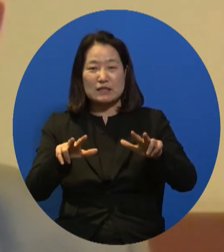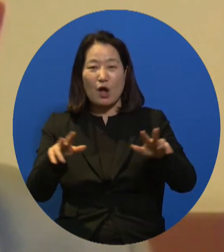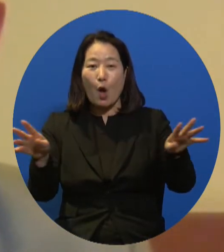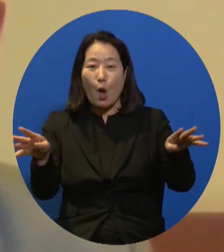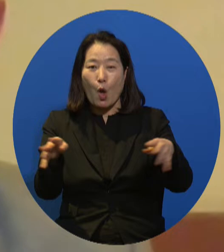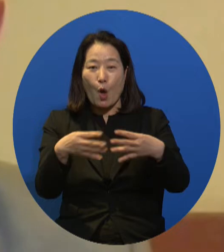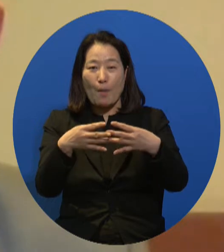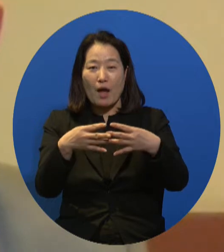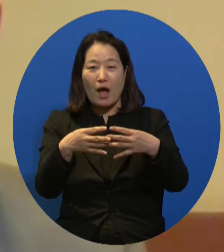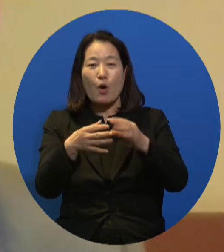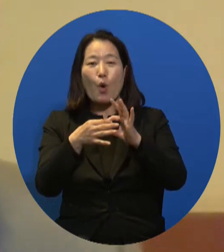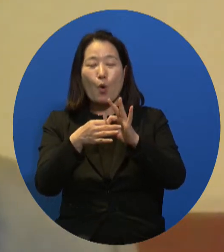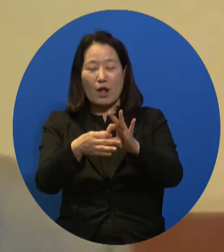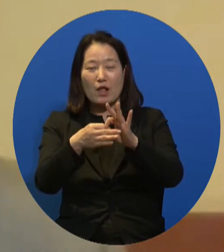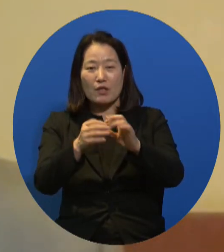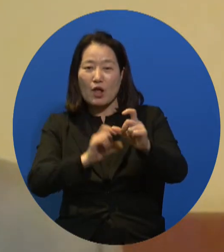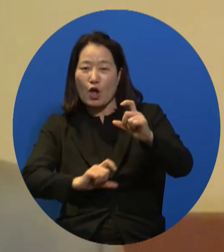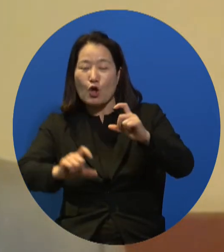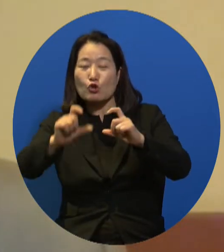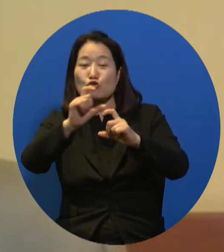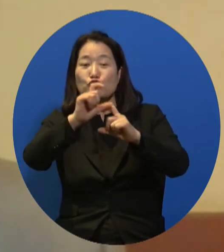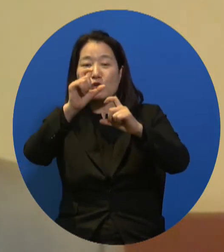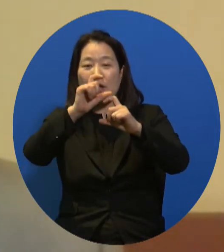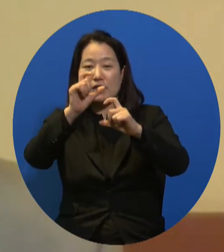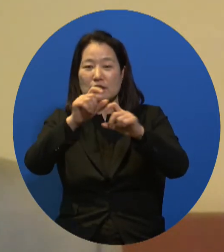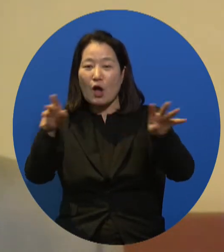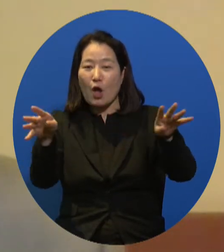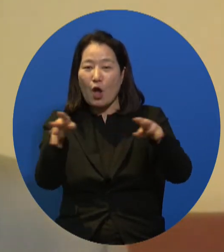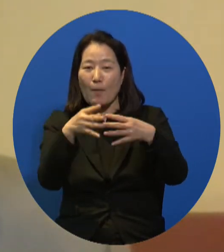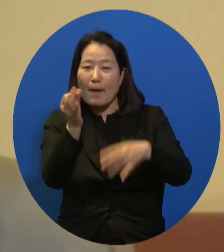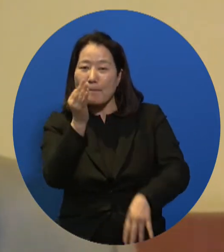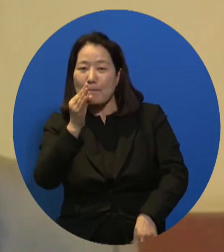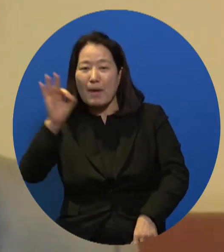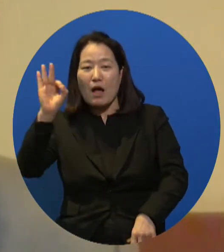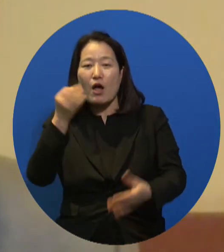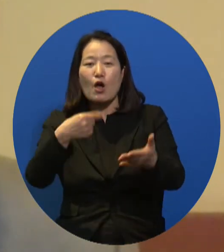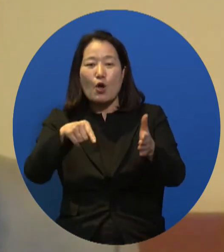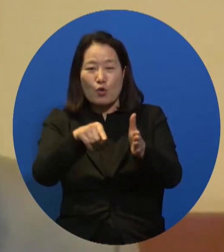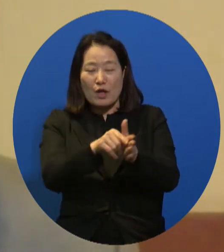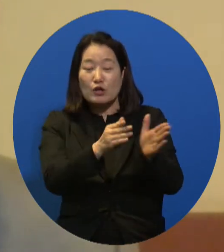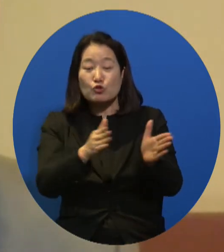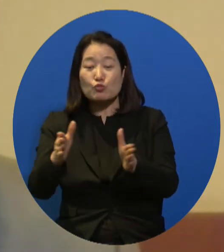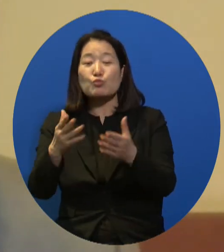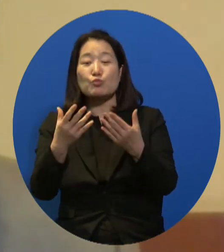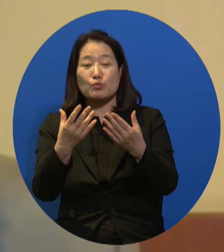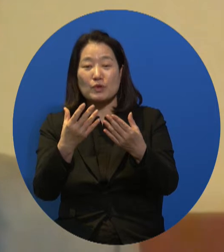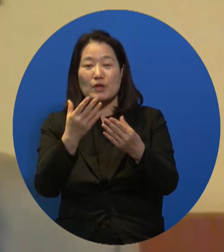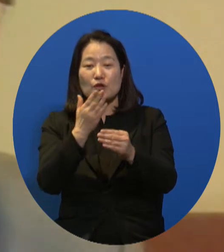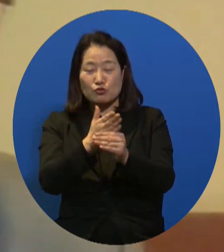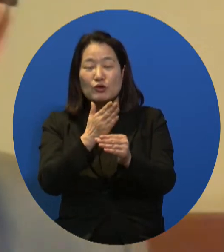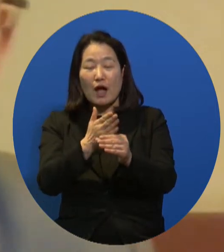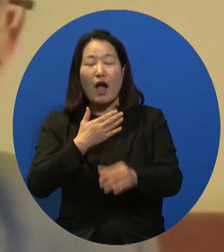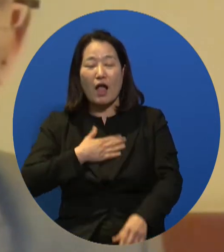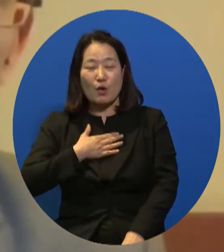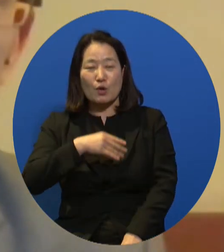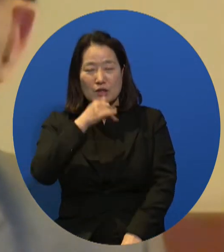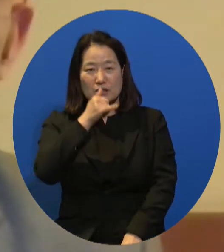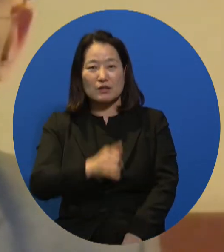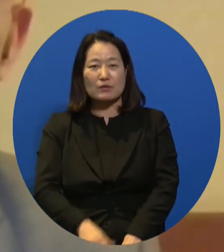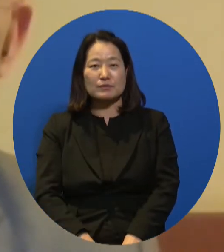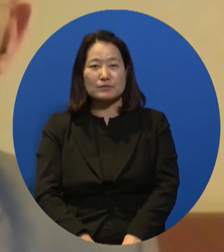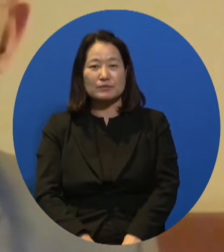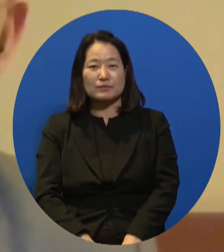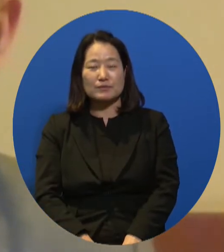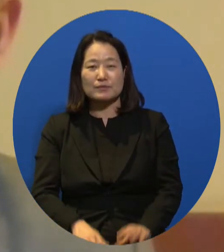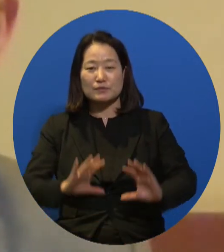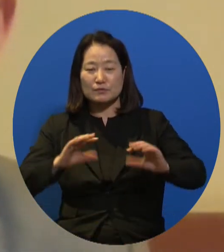CRPD. I know it has been a long route and a long road for you all to follow. Today, I'm joining